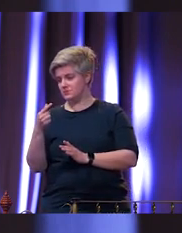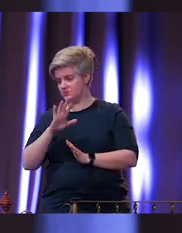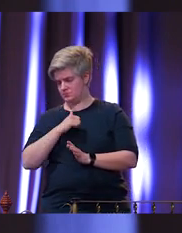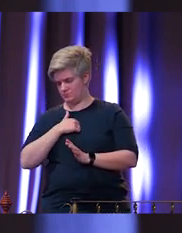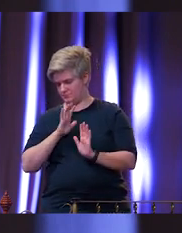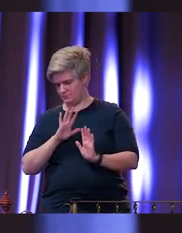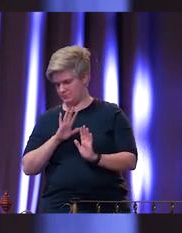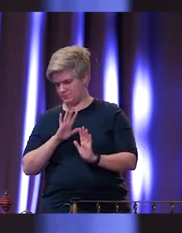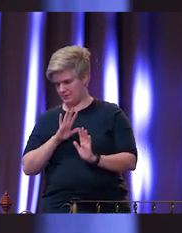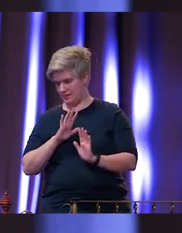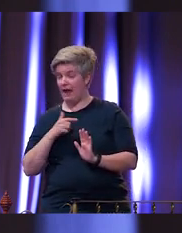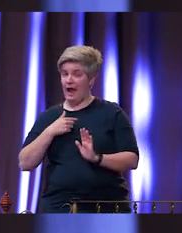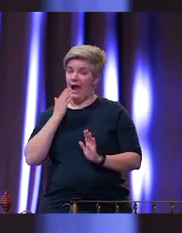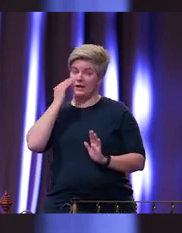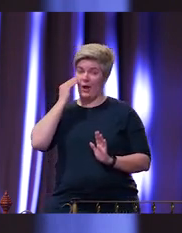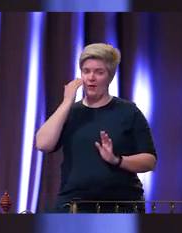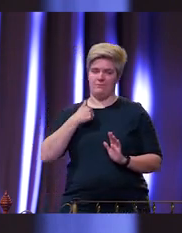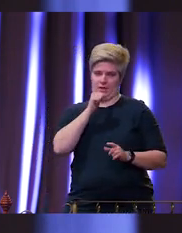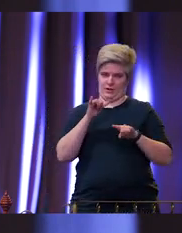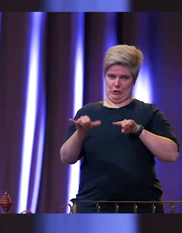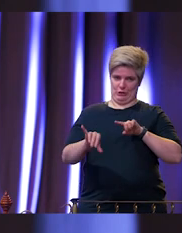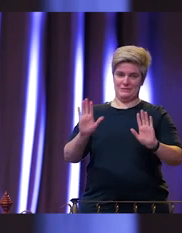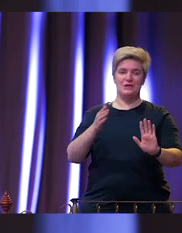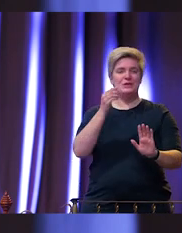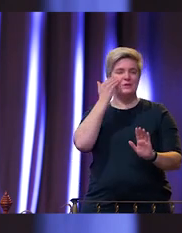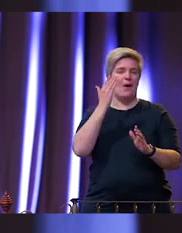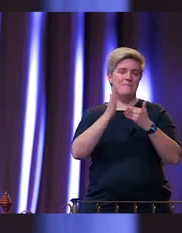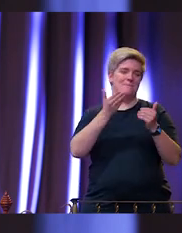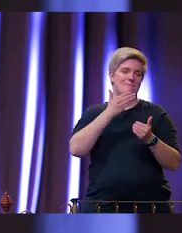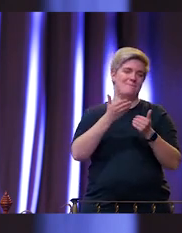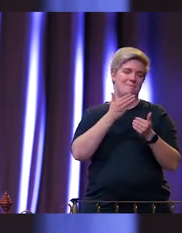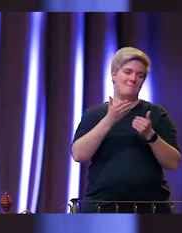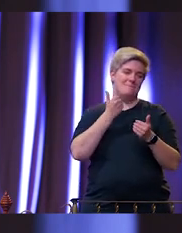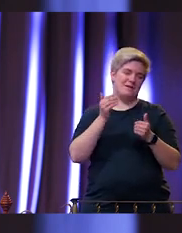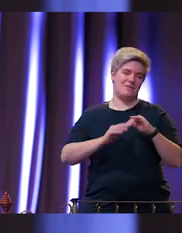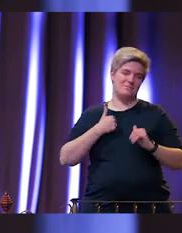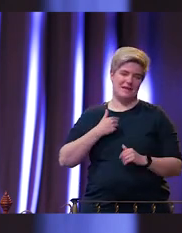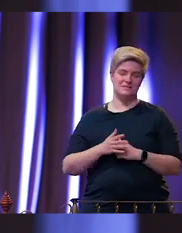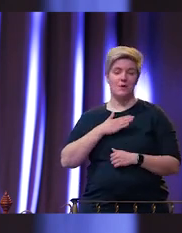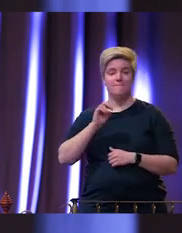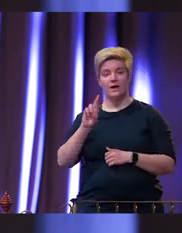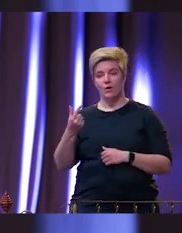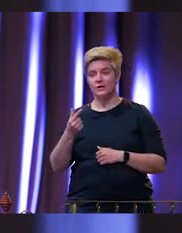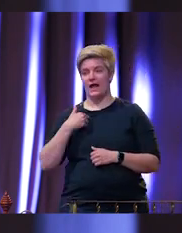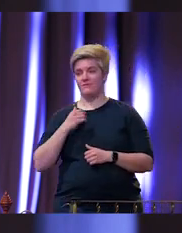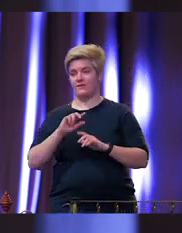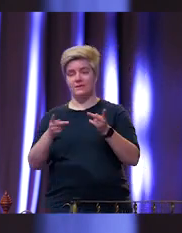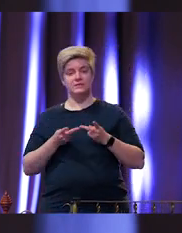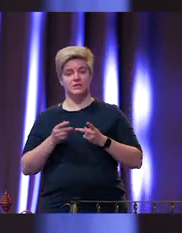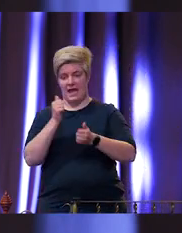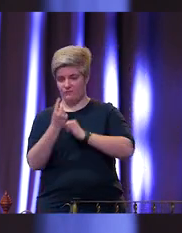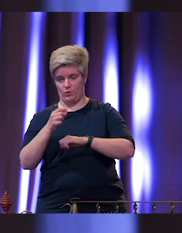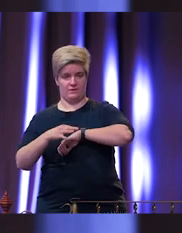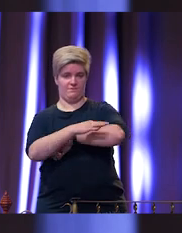I sure as heck know that, like, y'all are gonna know better than me, right? Like, so my position, I believe this is the position of everyone at the Field Foundation,